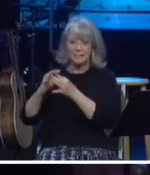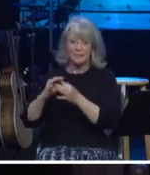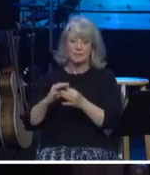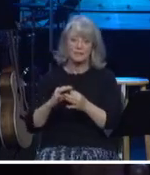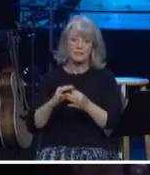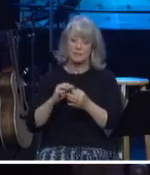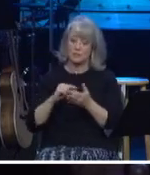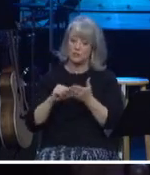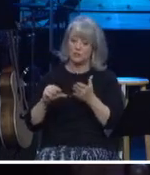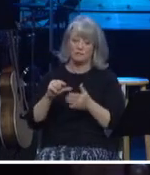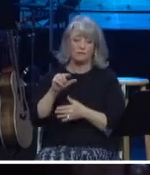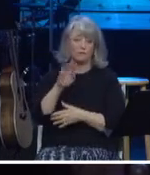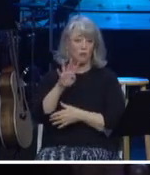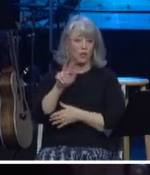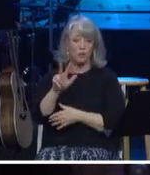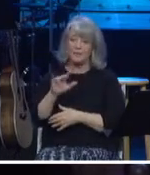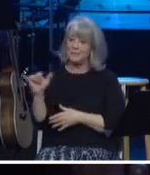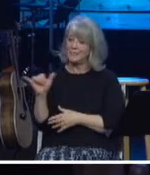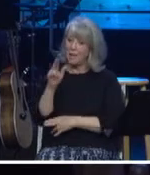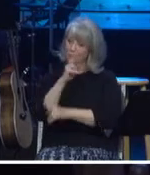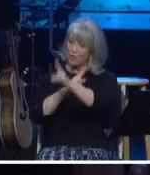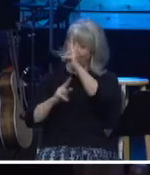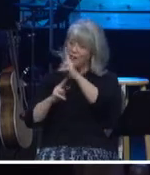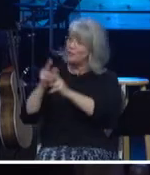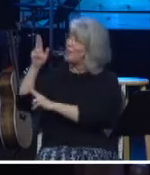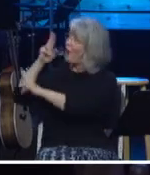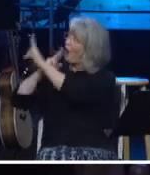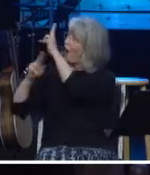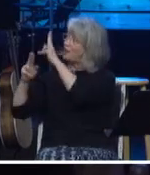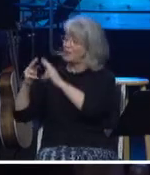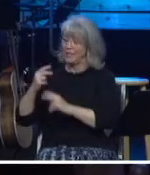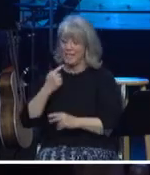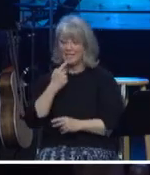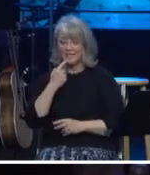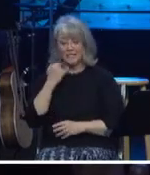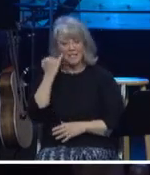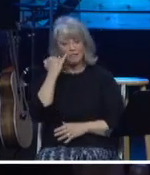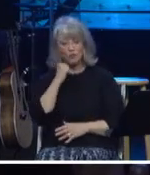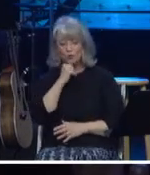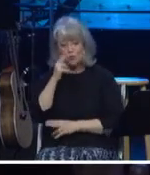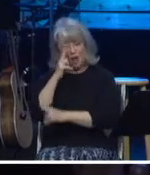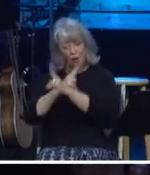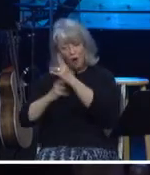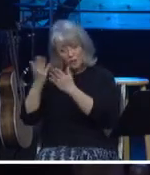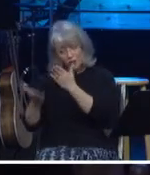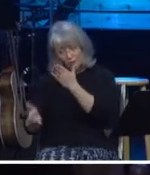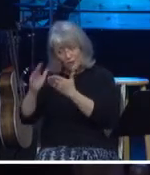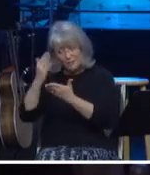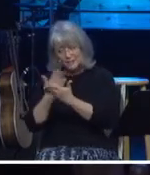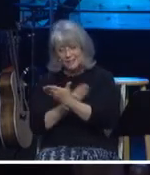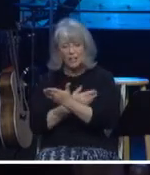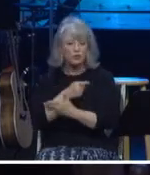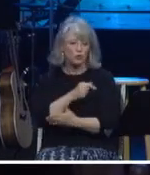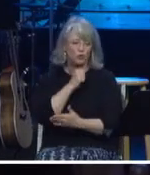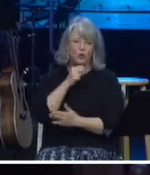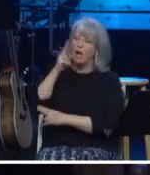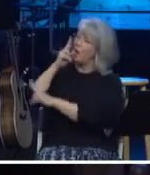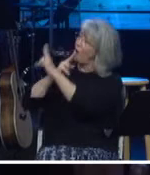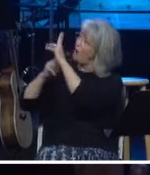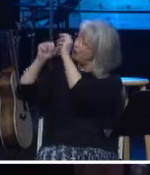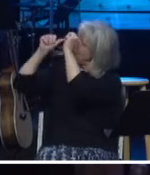23. Same thing with honor. Verse 23, he who does not honor the Son does not honor the Father who sent him.